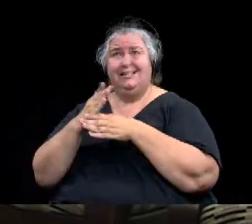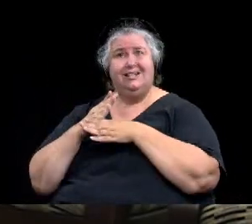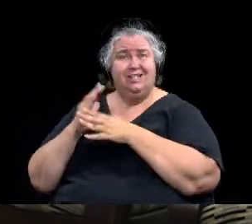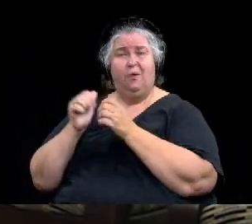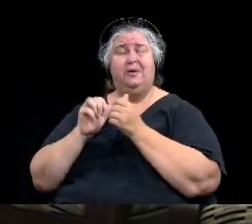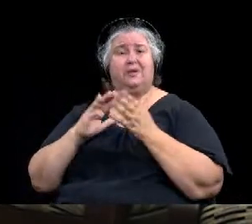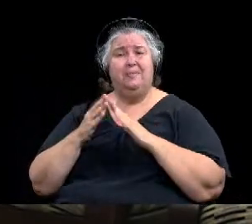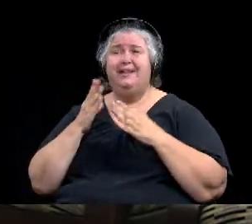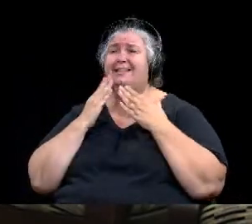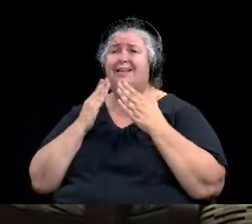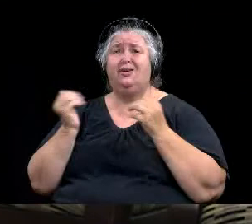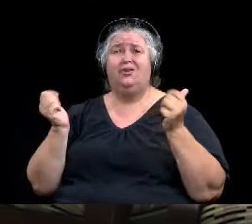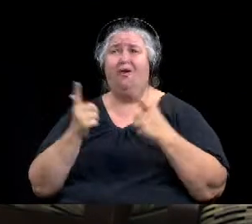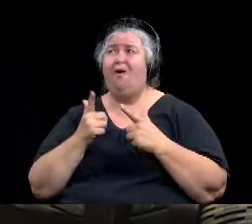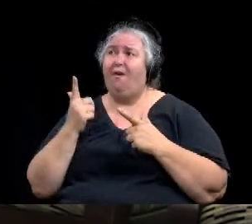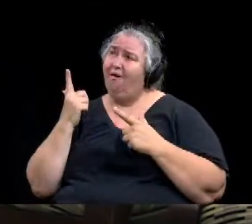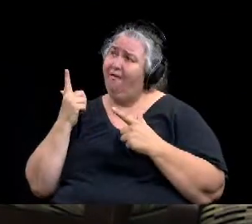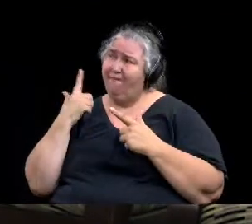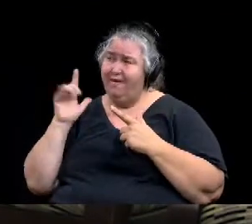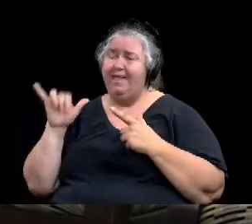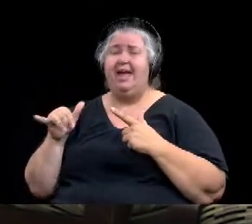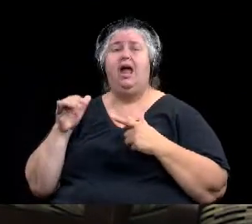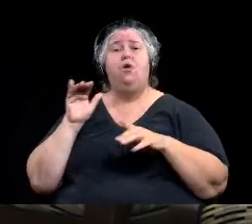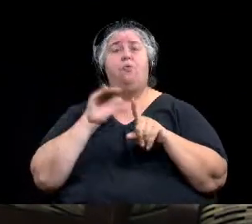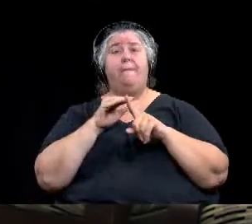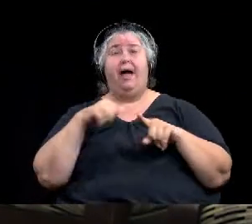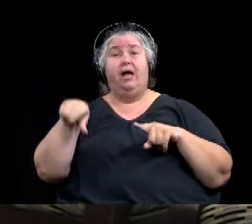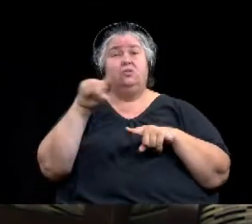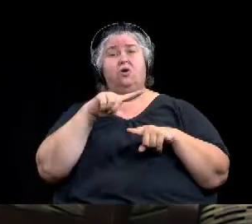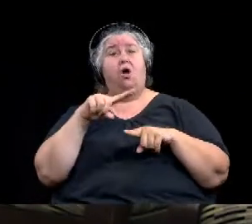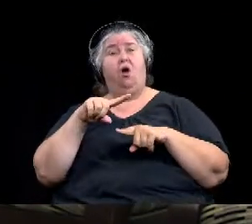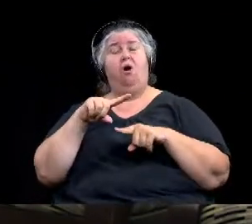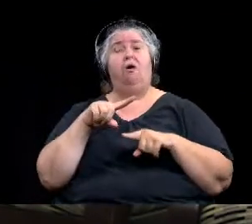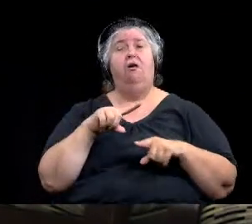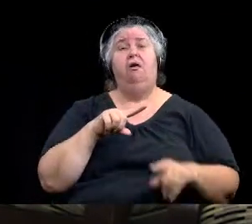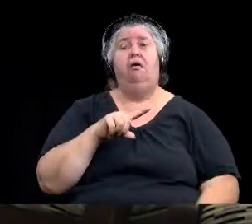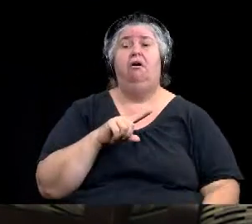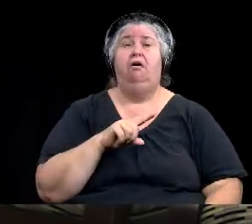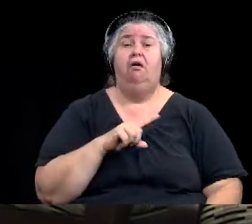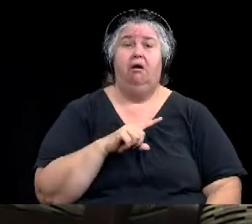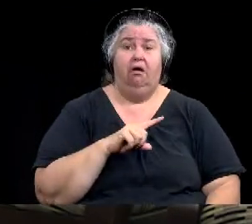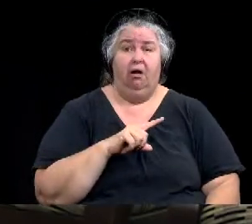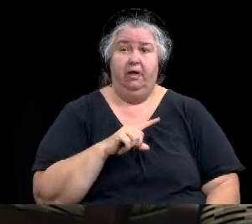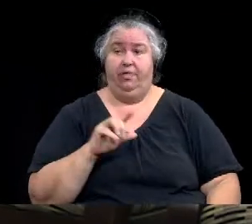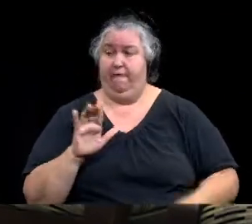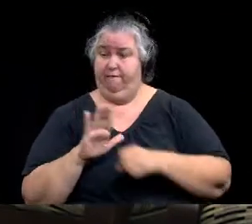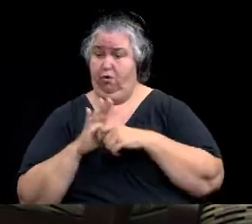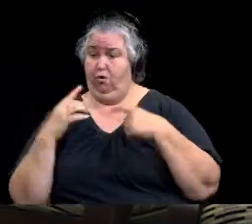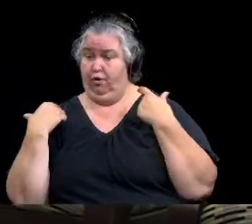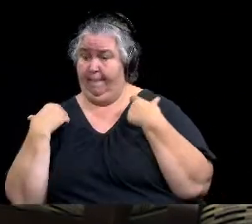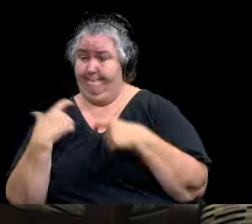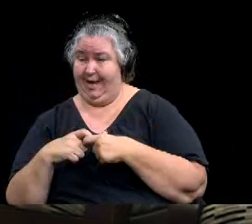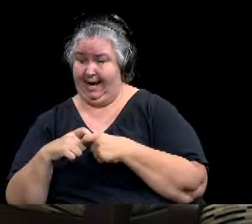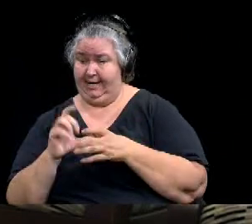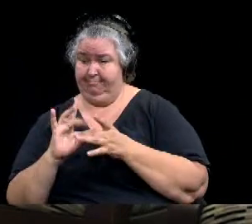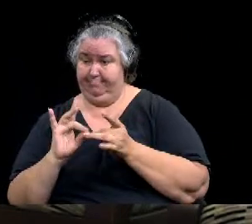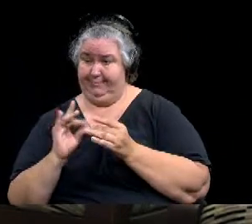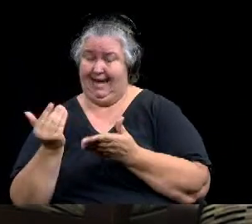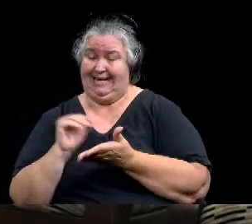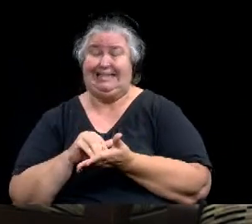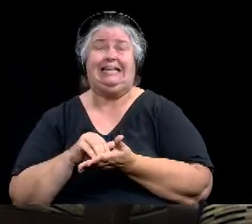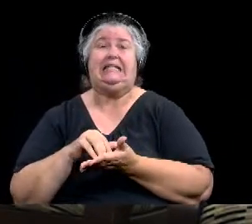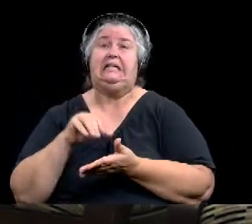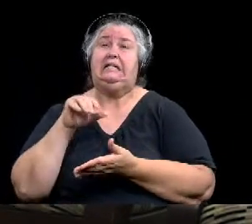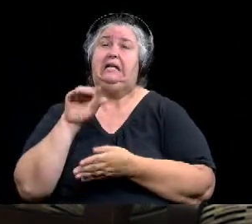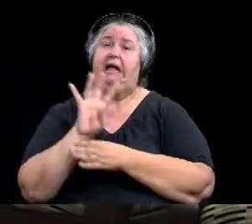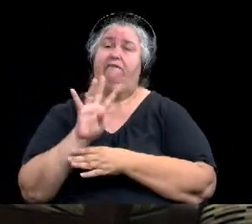and thank you all for that. I want to remind our viewers and our listeners that a full Spanish replay will be at 4:30 this afternoon.